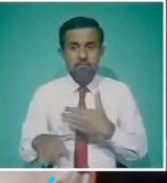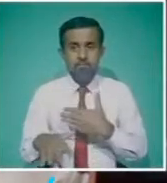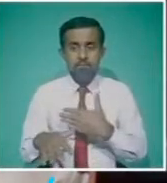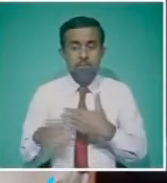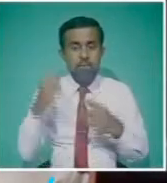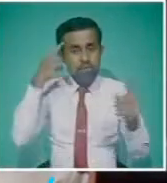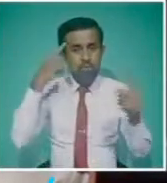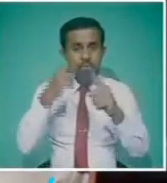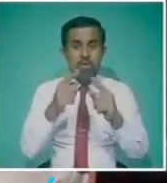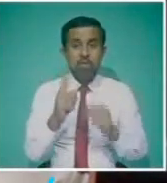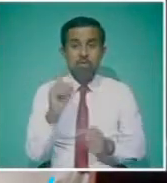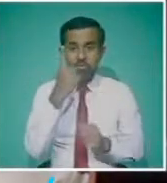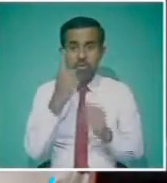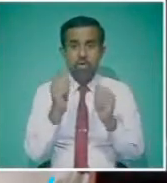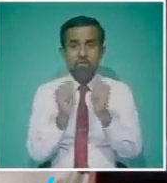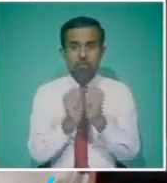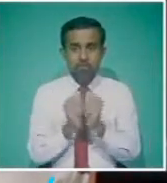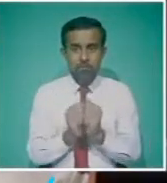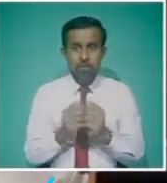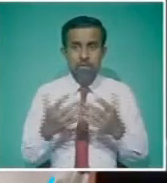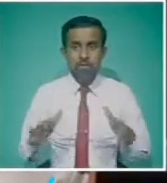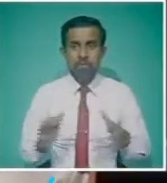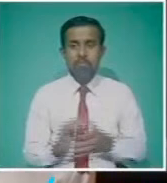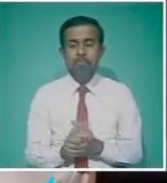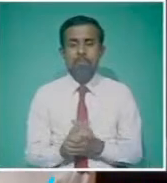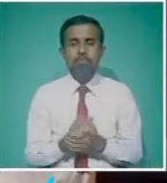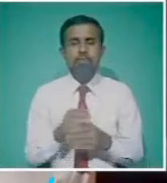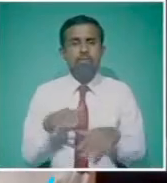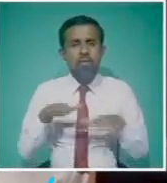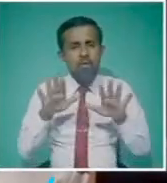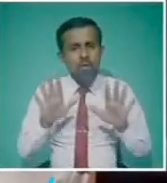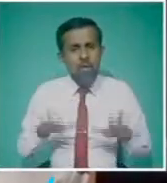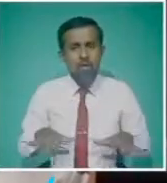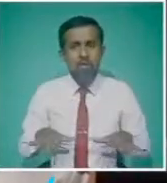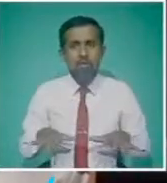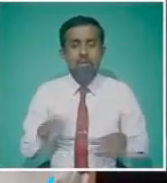So, at the end of it, she also,